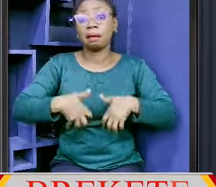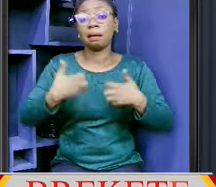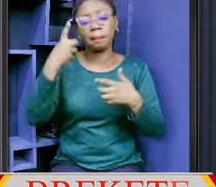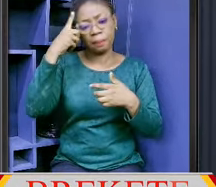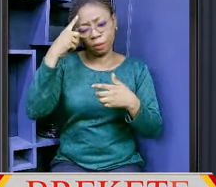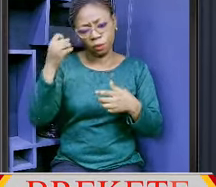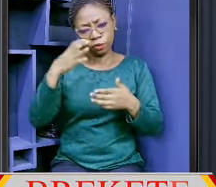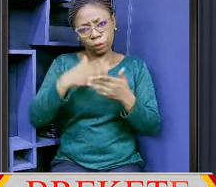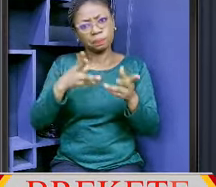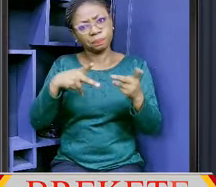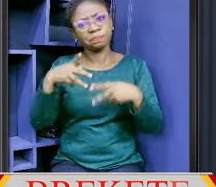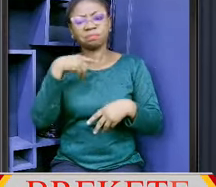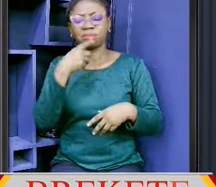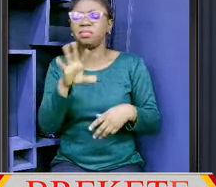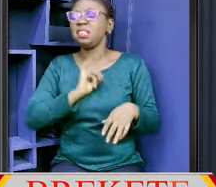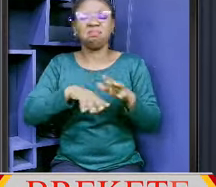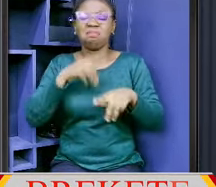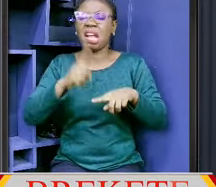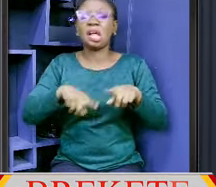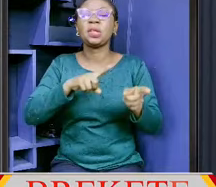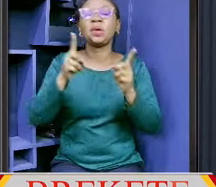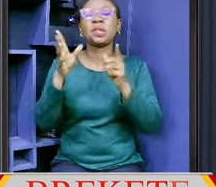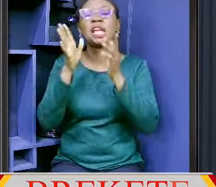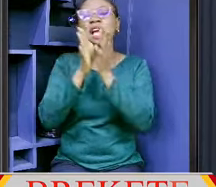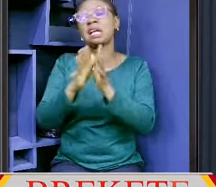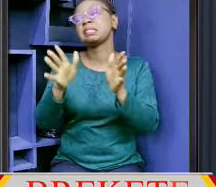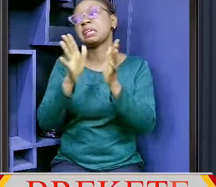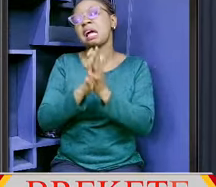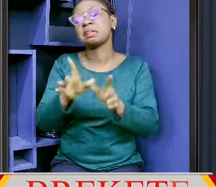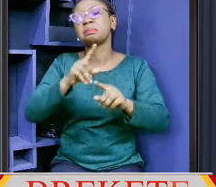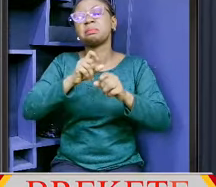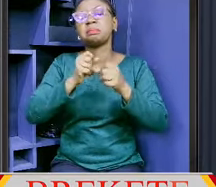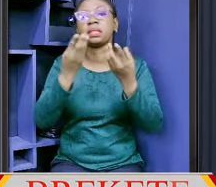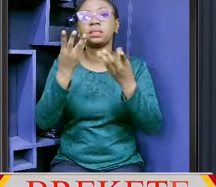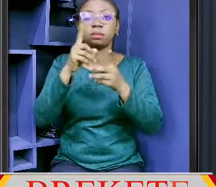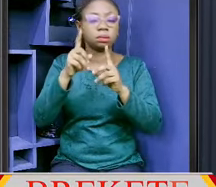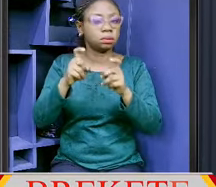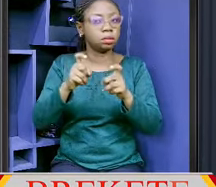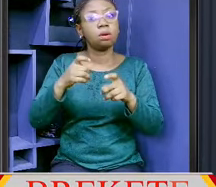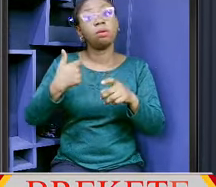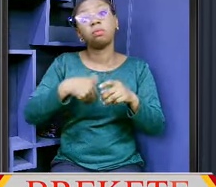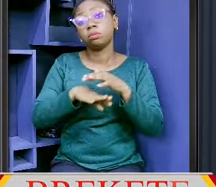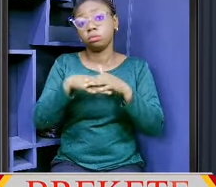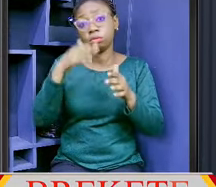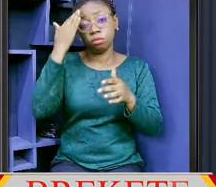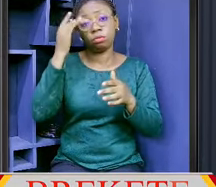I no go. They too ask questions, they too. We don't know you, we don't know the owner.